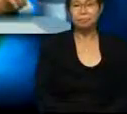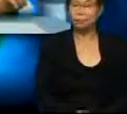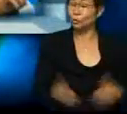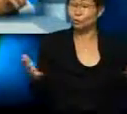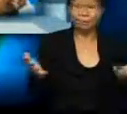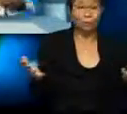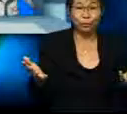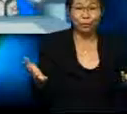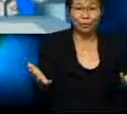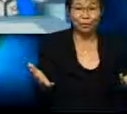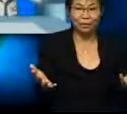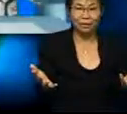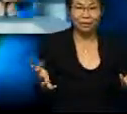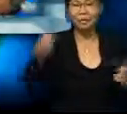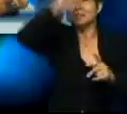Woo-wee!